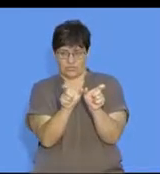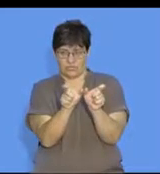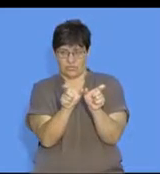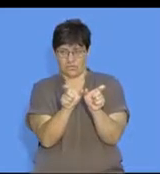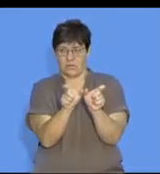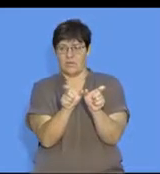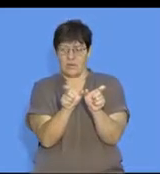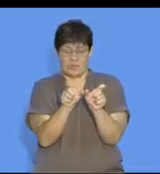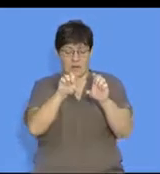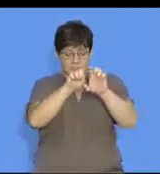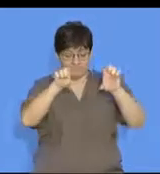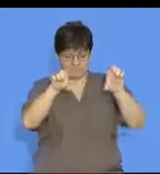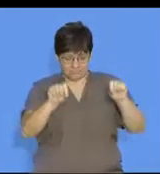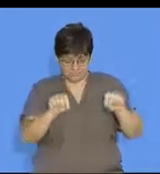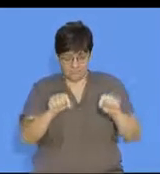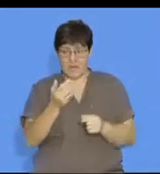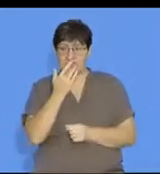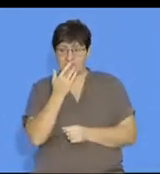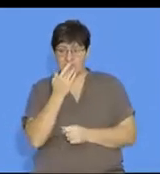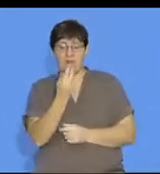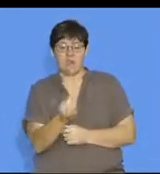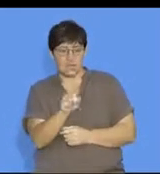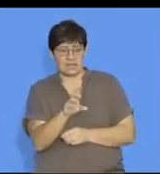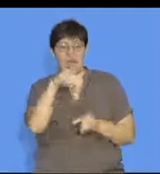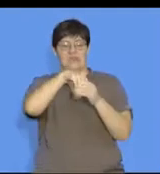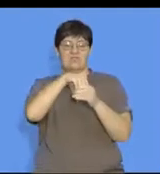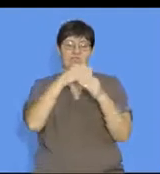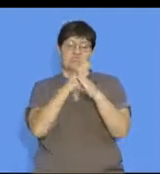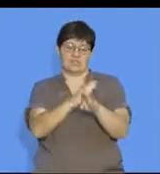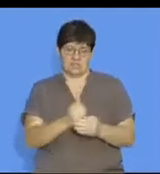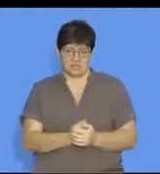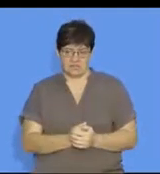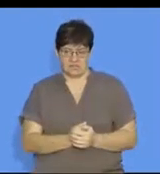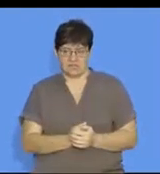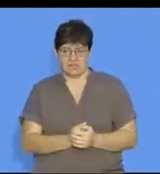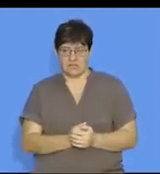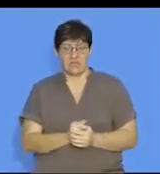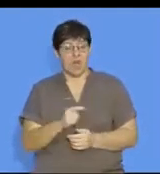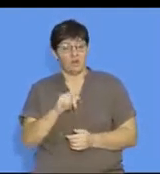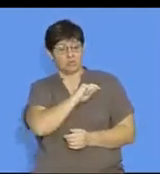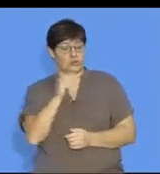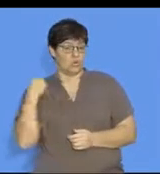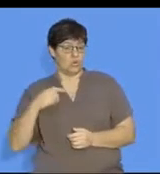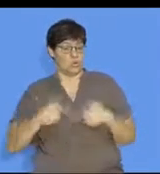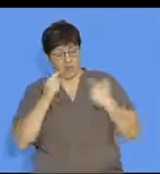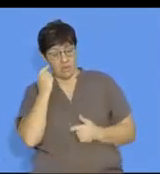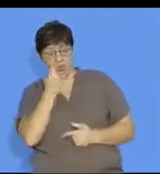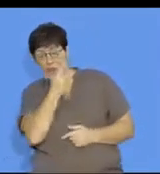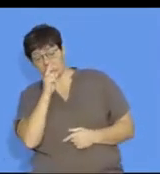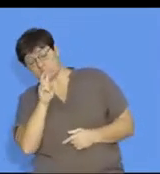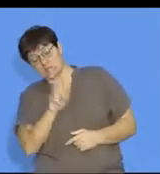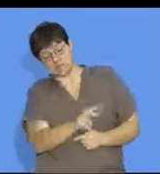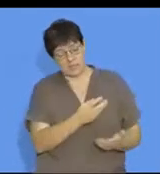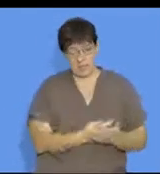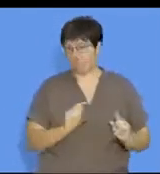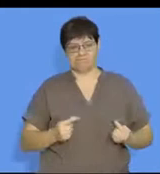battery, what happens is we've got the internal resistance. So we cannot see this in real life, but then